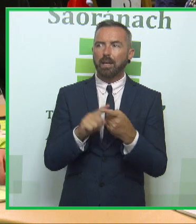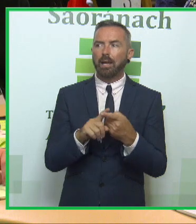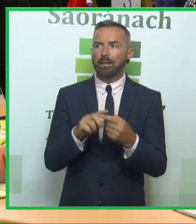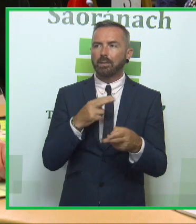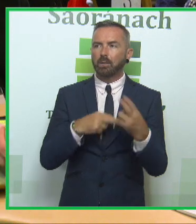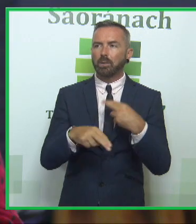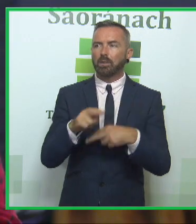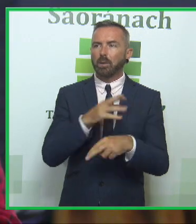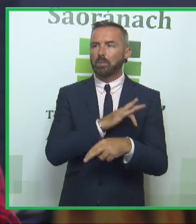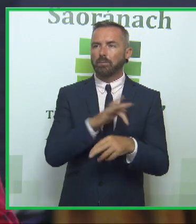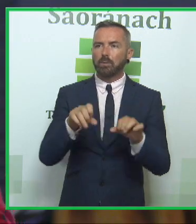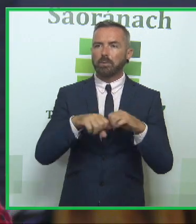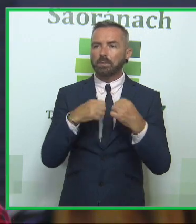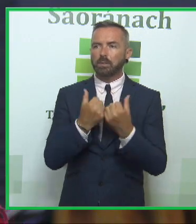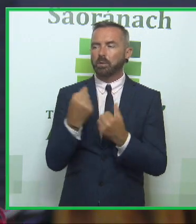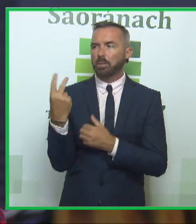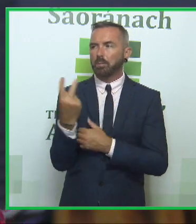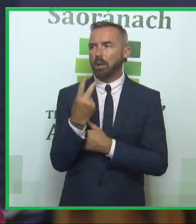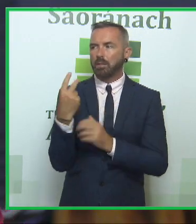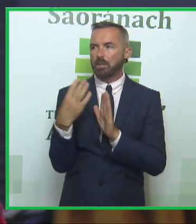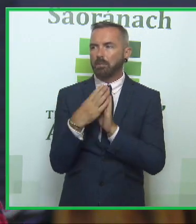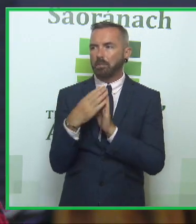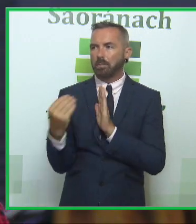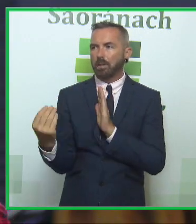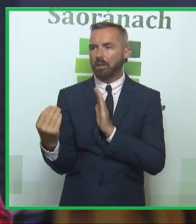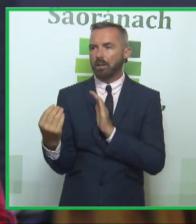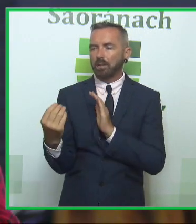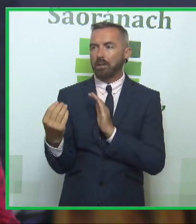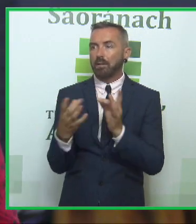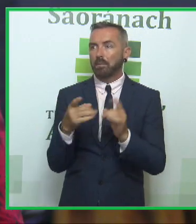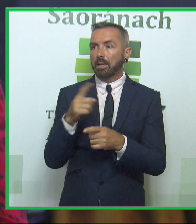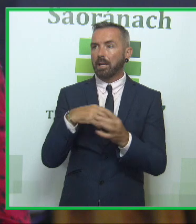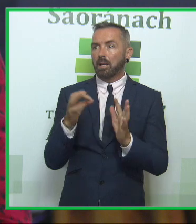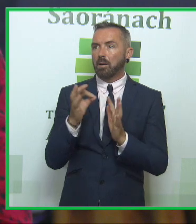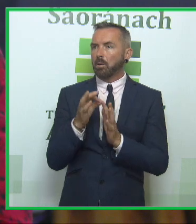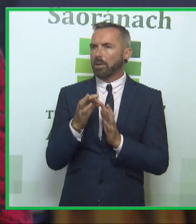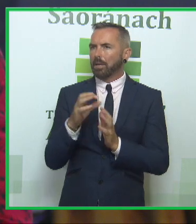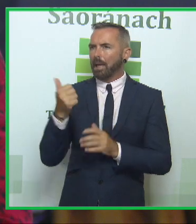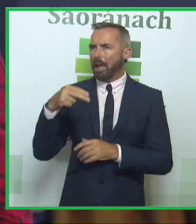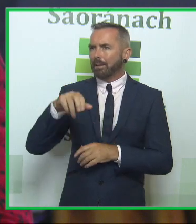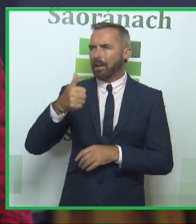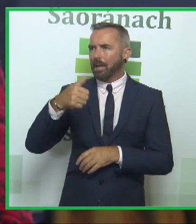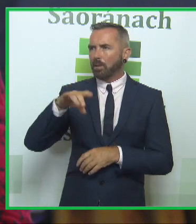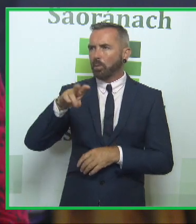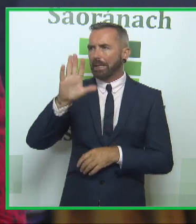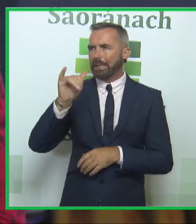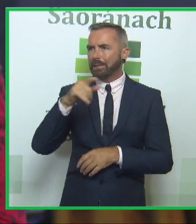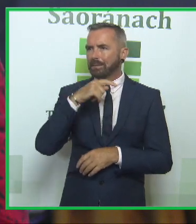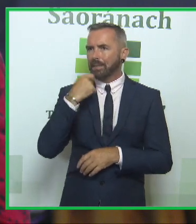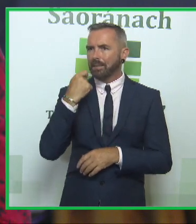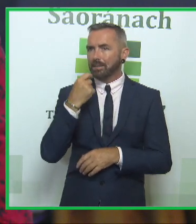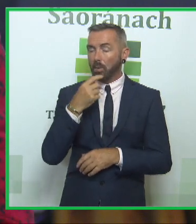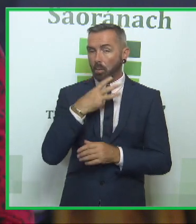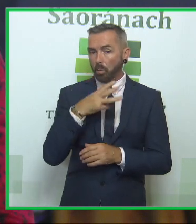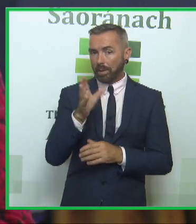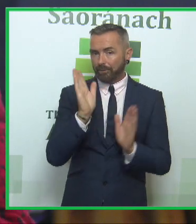comes from a social partnership model. So to make the point that I think it was Anna Quigley made, that when it's